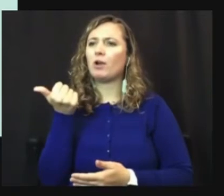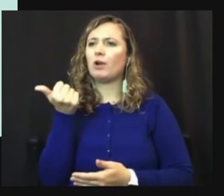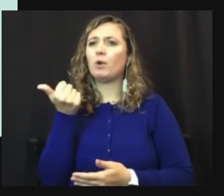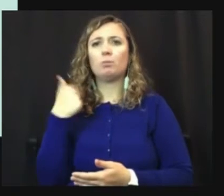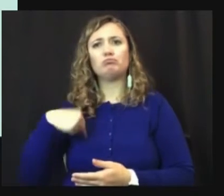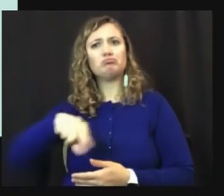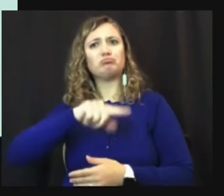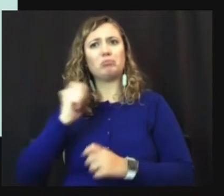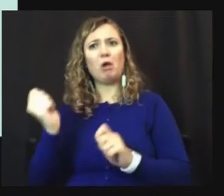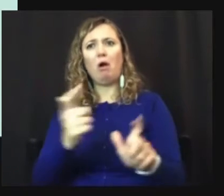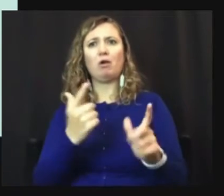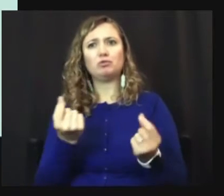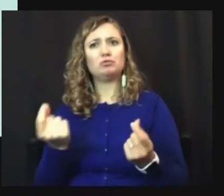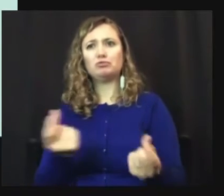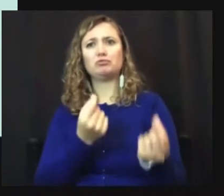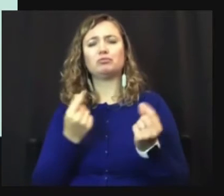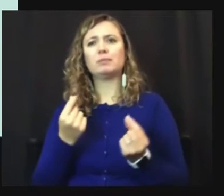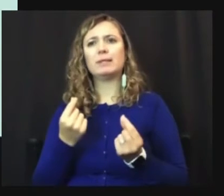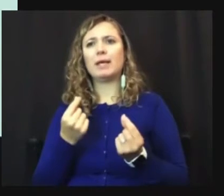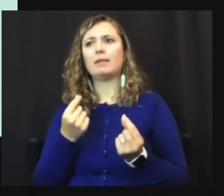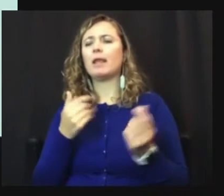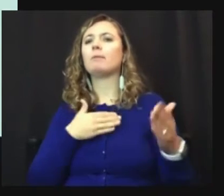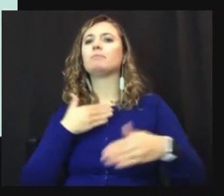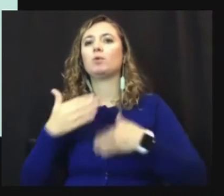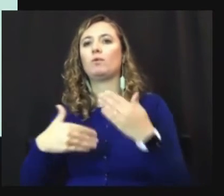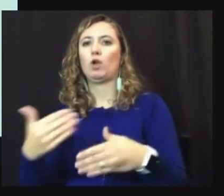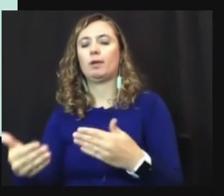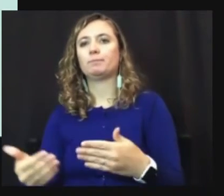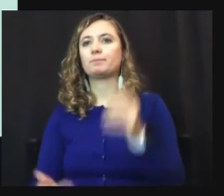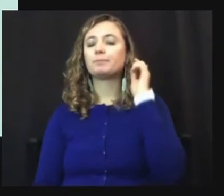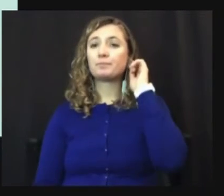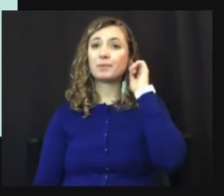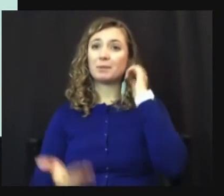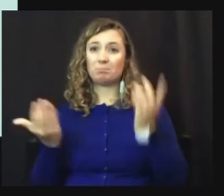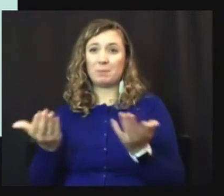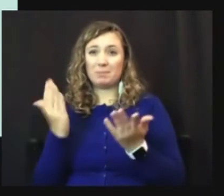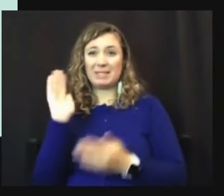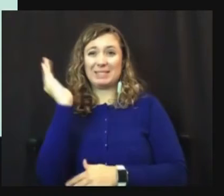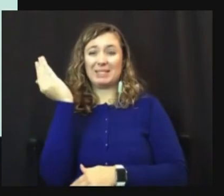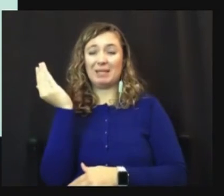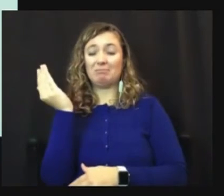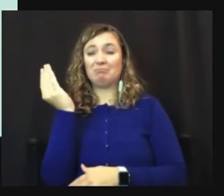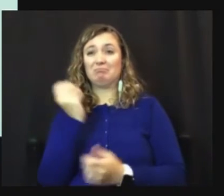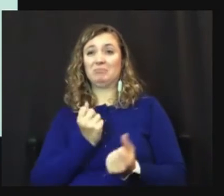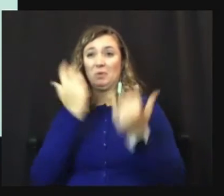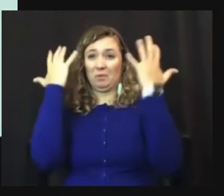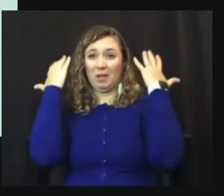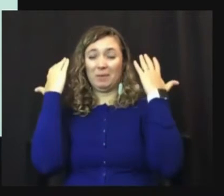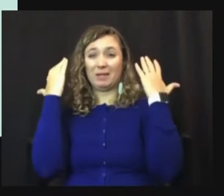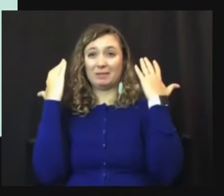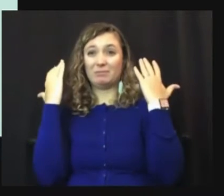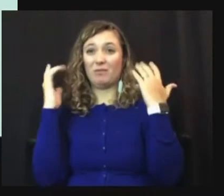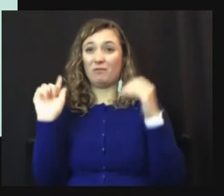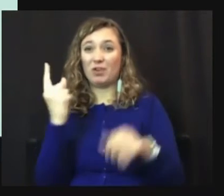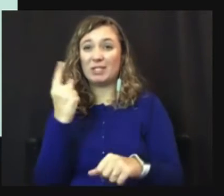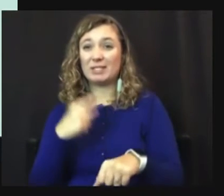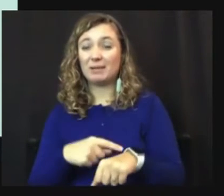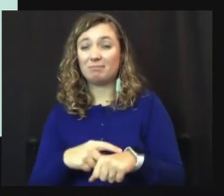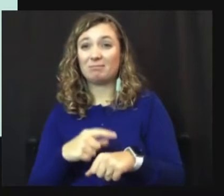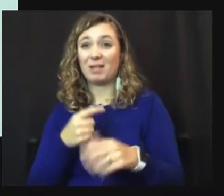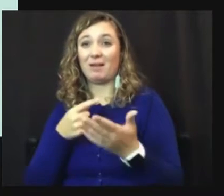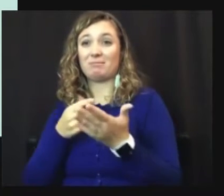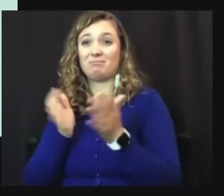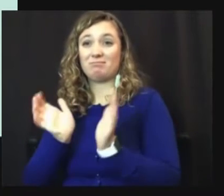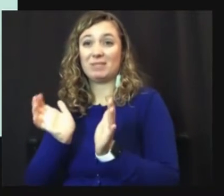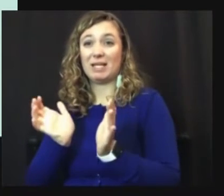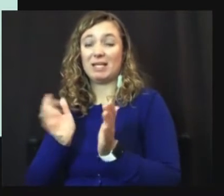might seem it might seem overwhelming at first or scary to have those conversations, but the more we do it,